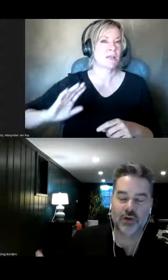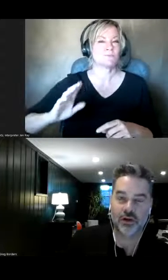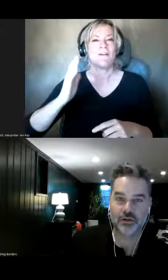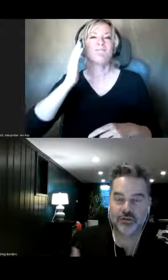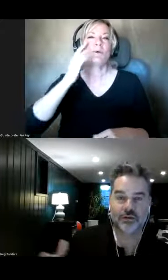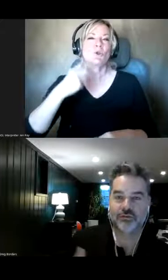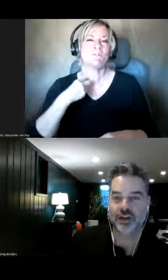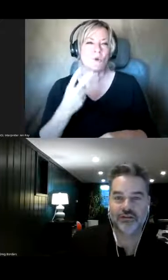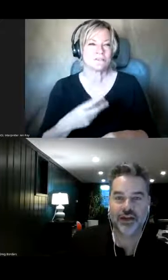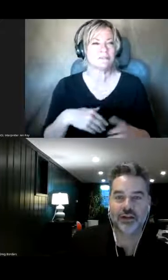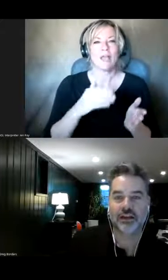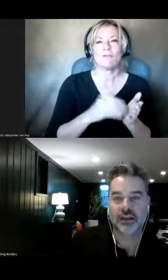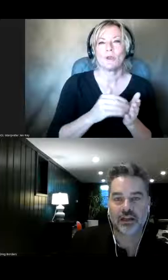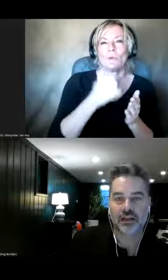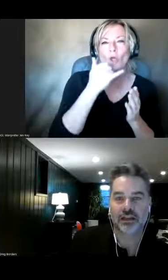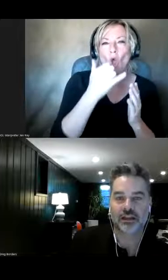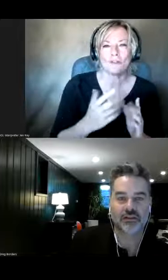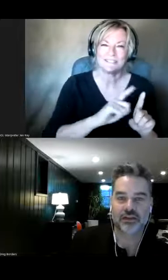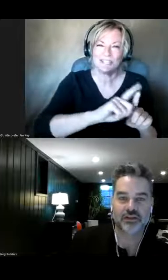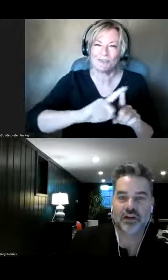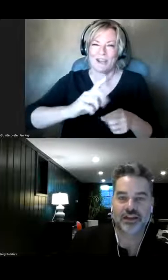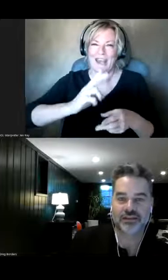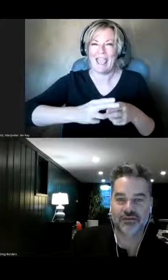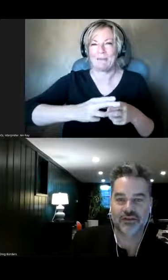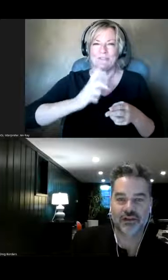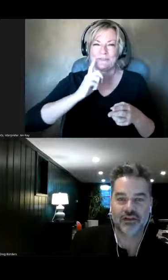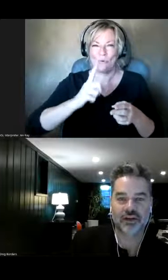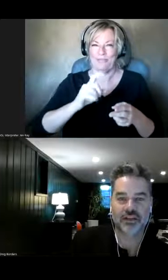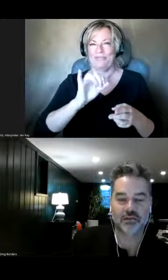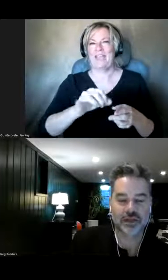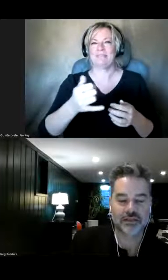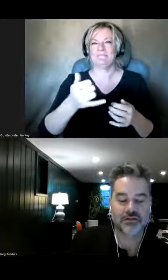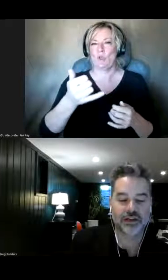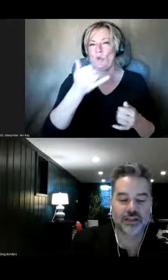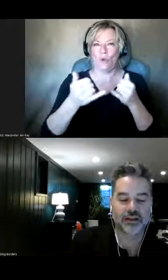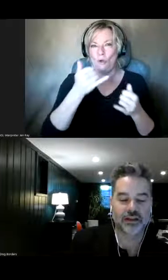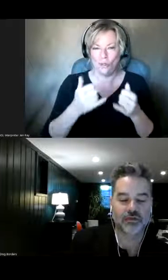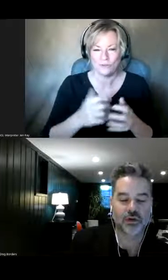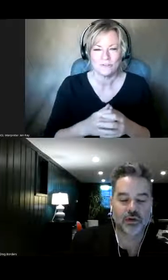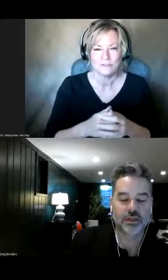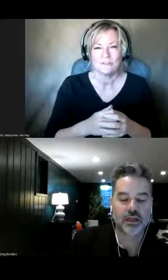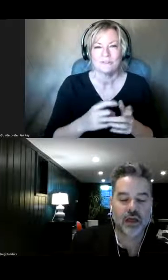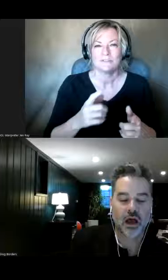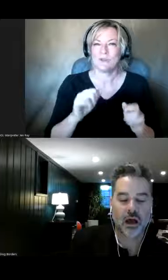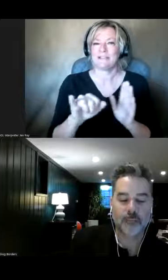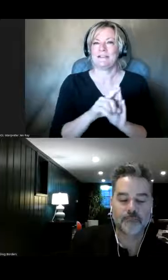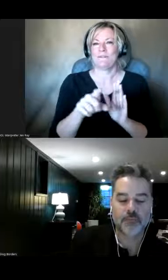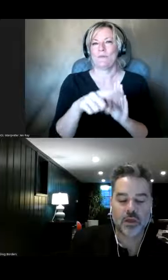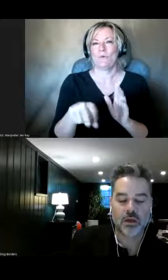them frequent callers. We've kind of had, there's all kinds of ways of identifying these folks.